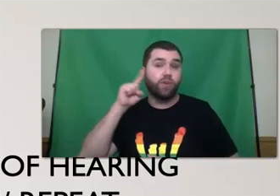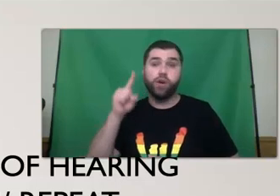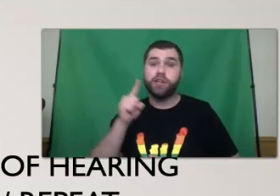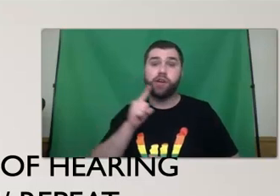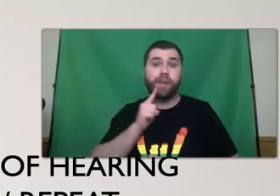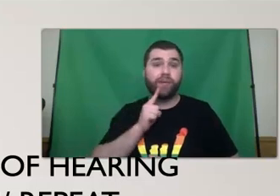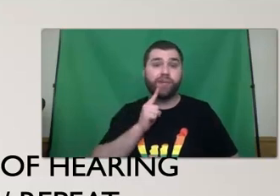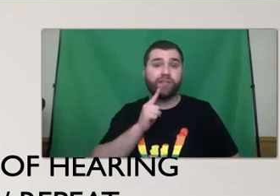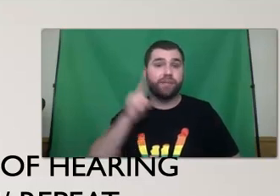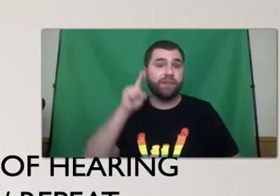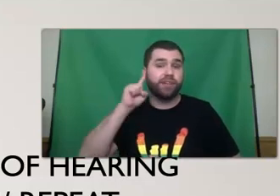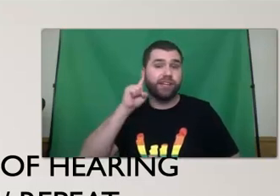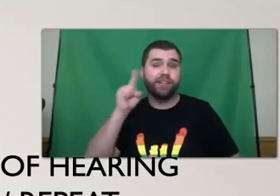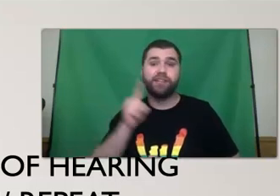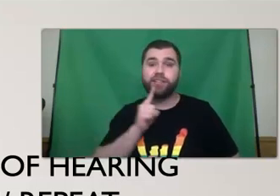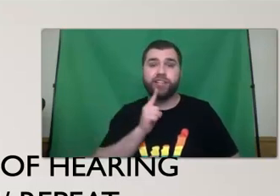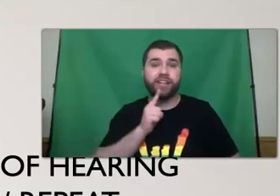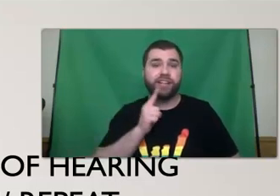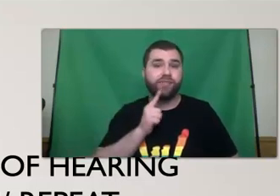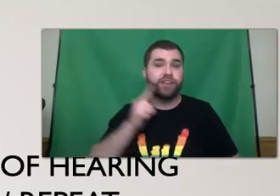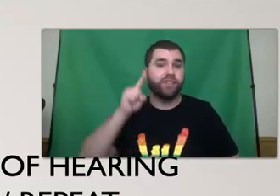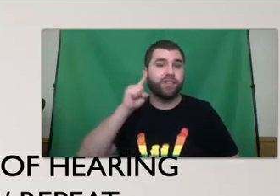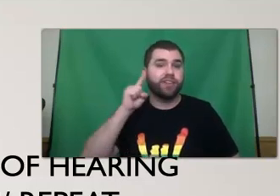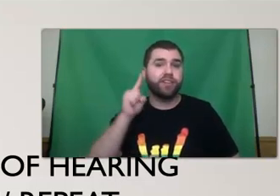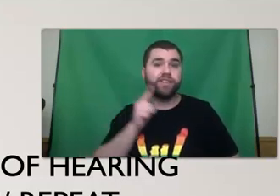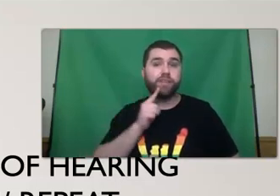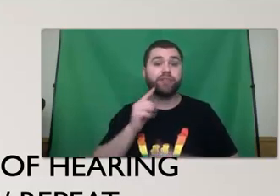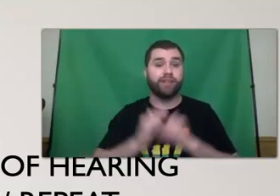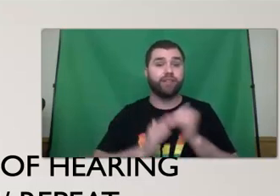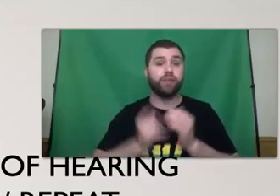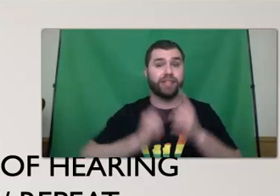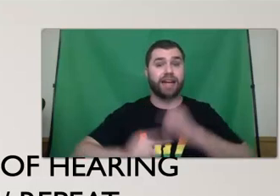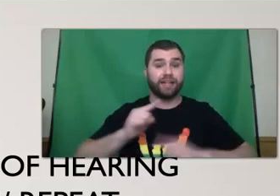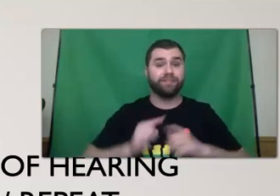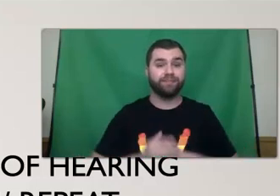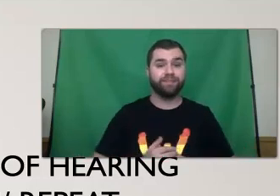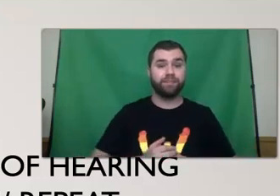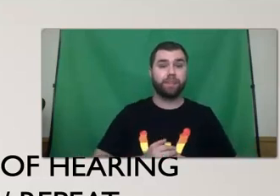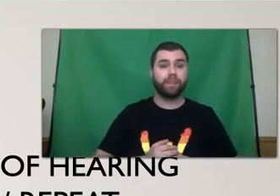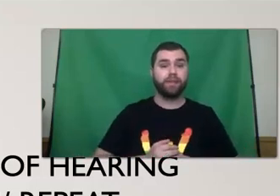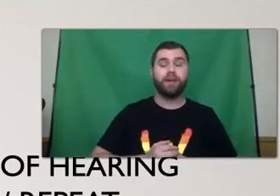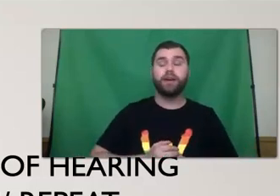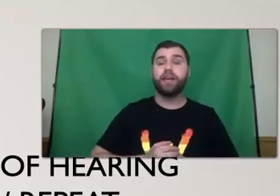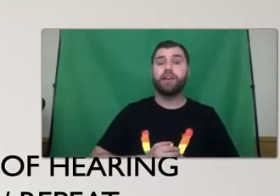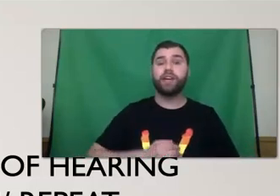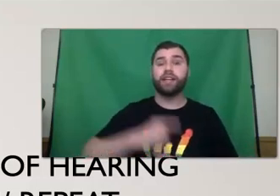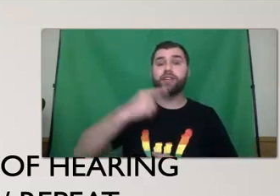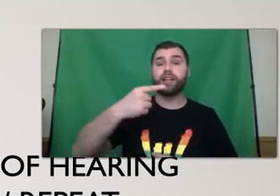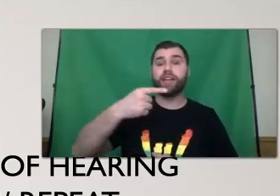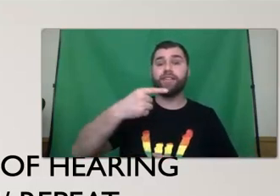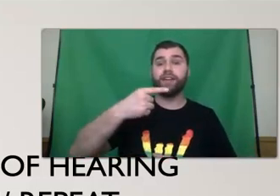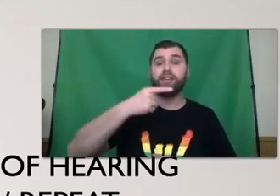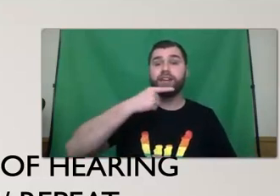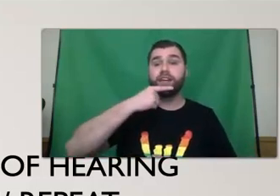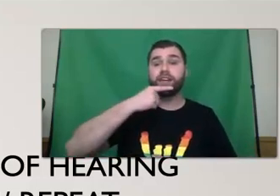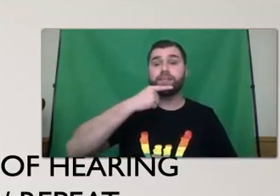And, or you can go backward from your ear to your chin, whichever direction you feel most comfortable signing. Hearing. So you're going to have